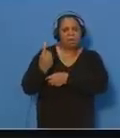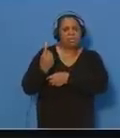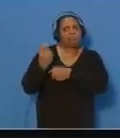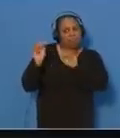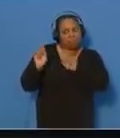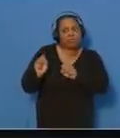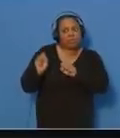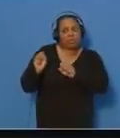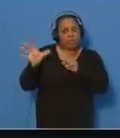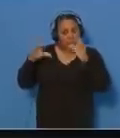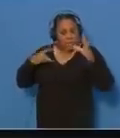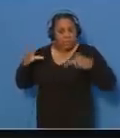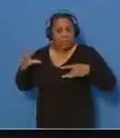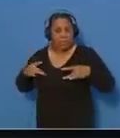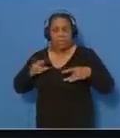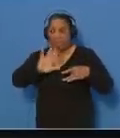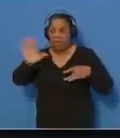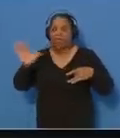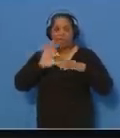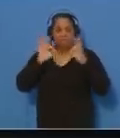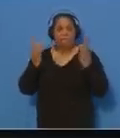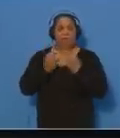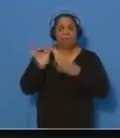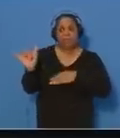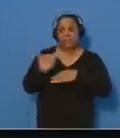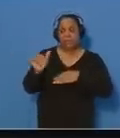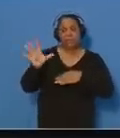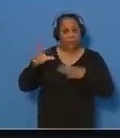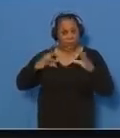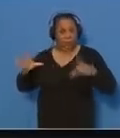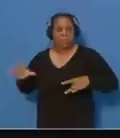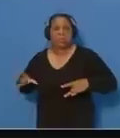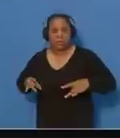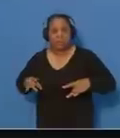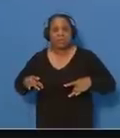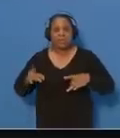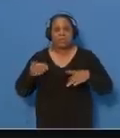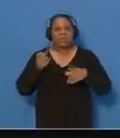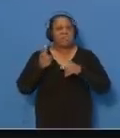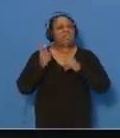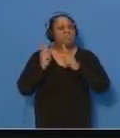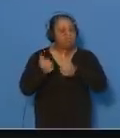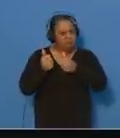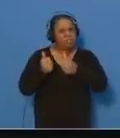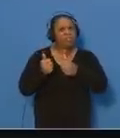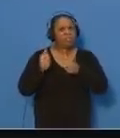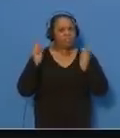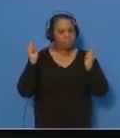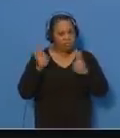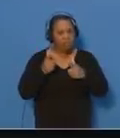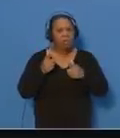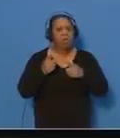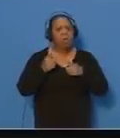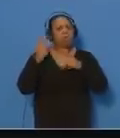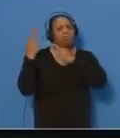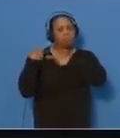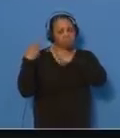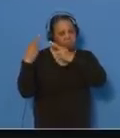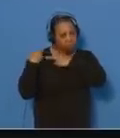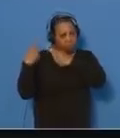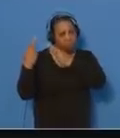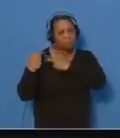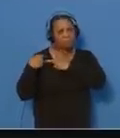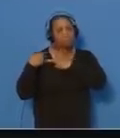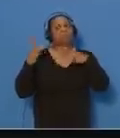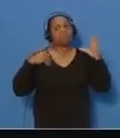impacted, and their families could also be impacted. So it is urgent that we are all incredibly responsible